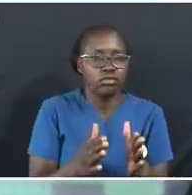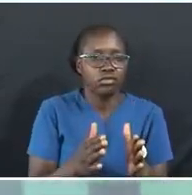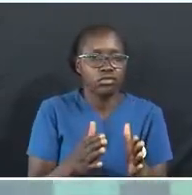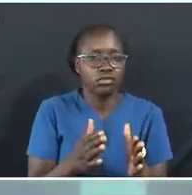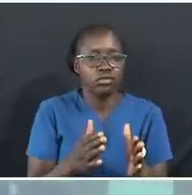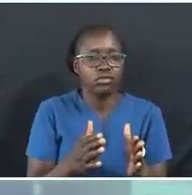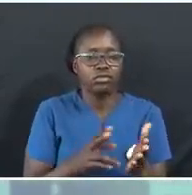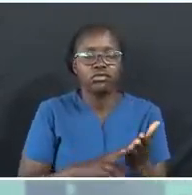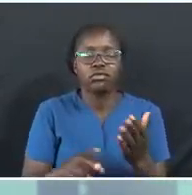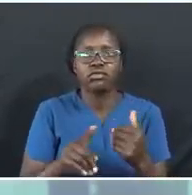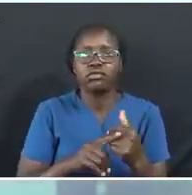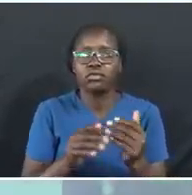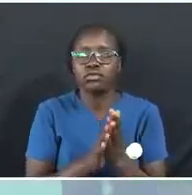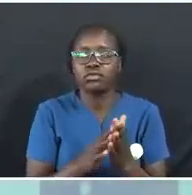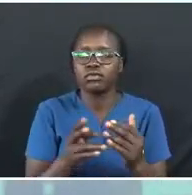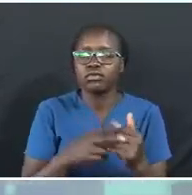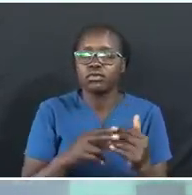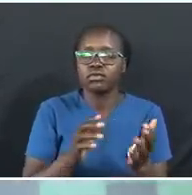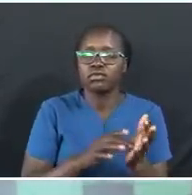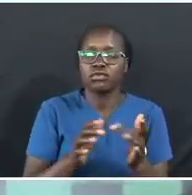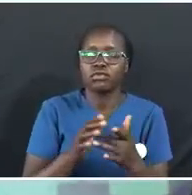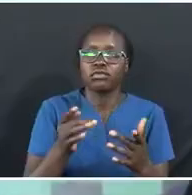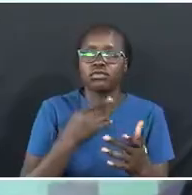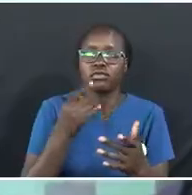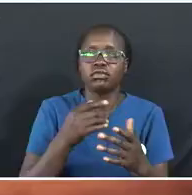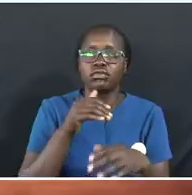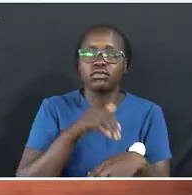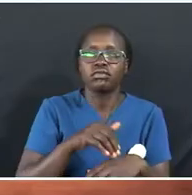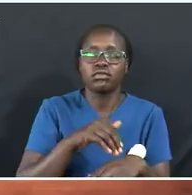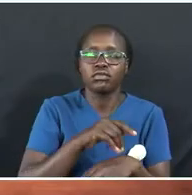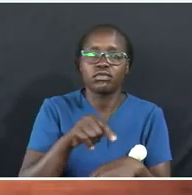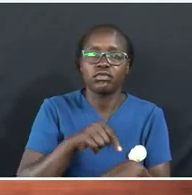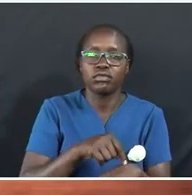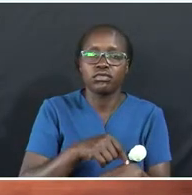6 and 7. The Bible says, at about the